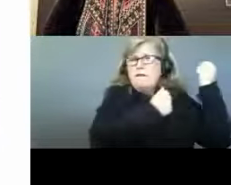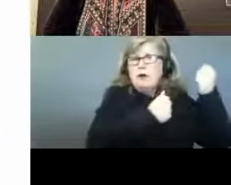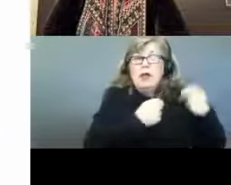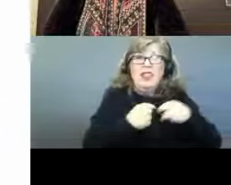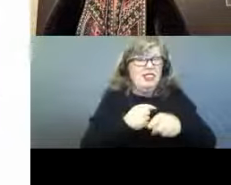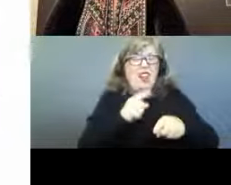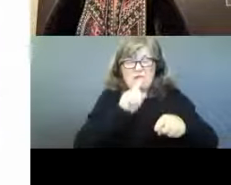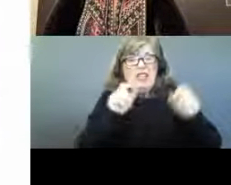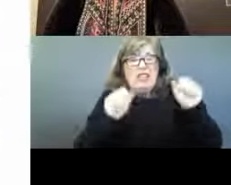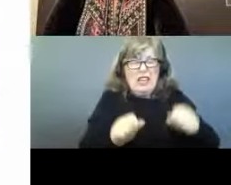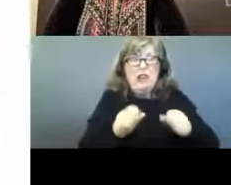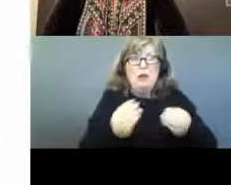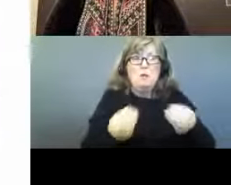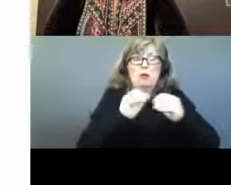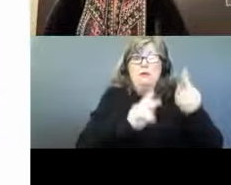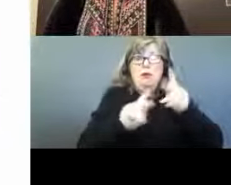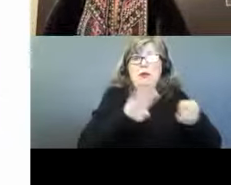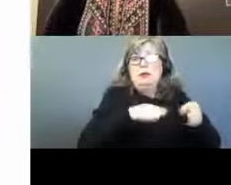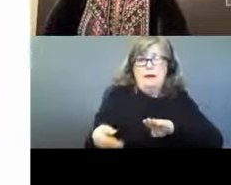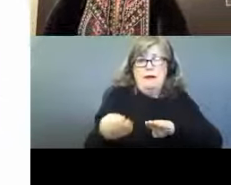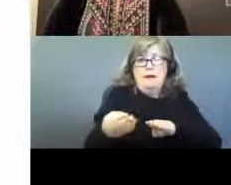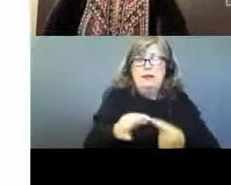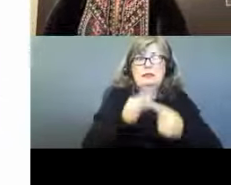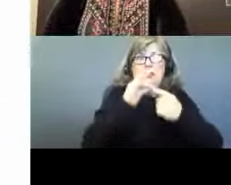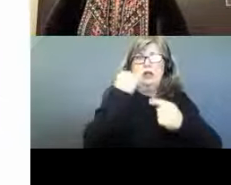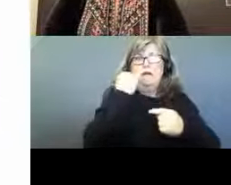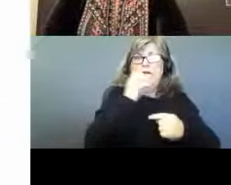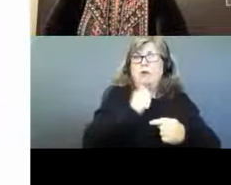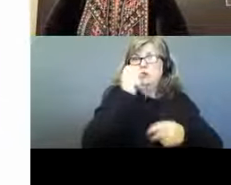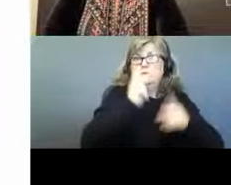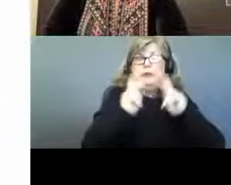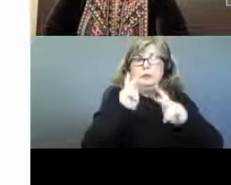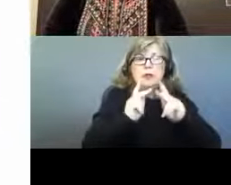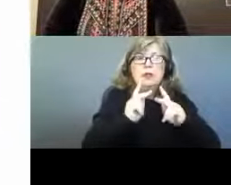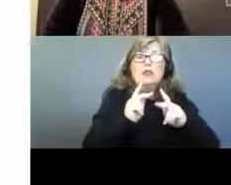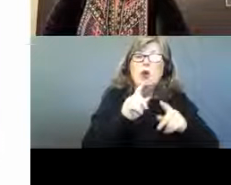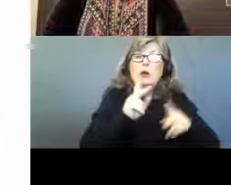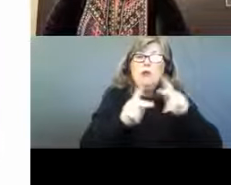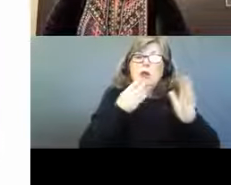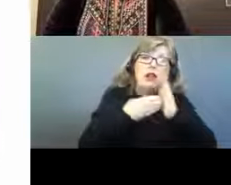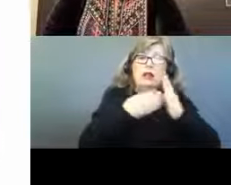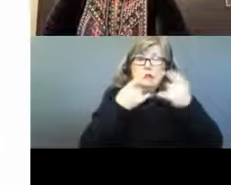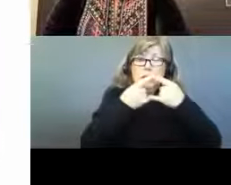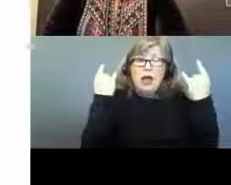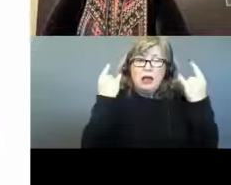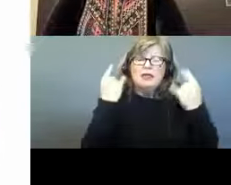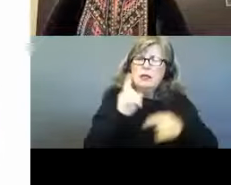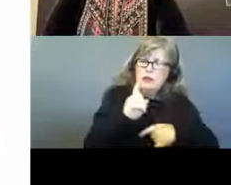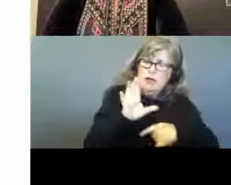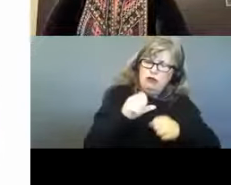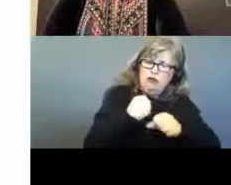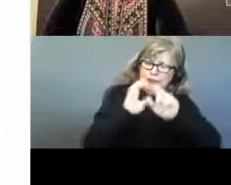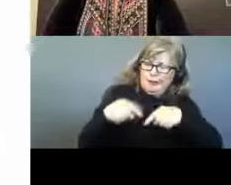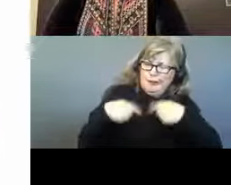deaths, particularly among older Canadians. Essentially, the anti-maskers are taking 100 years of public health information